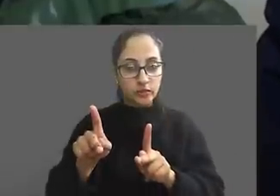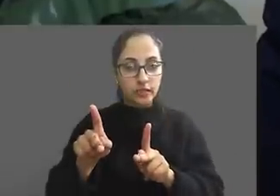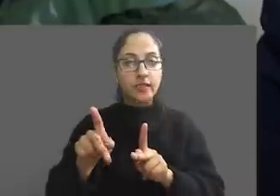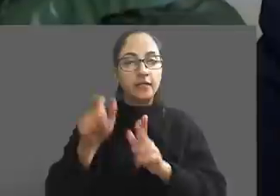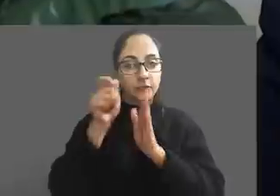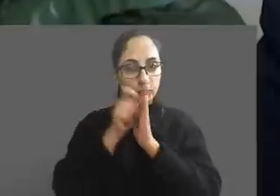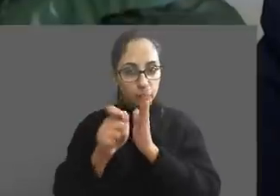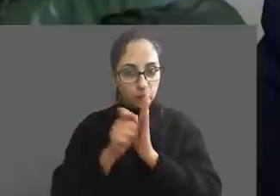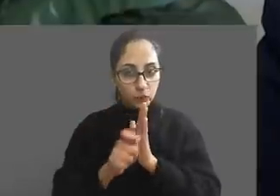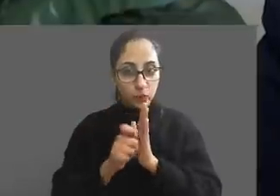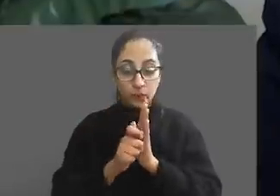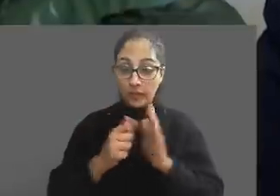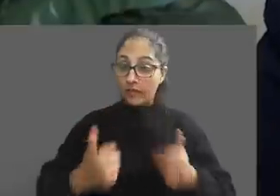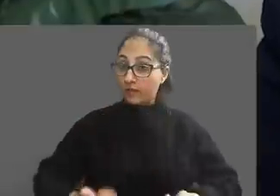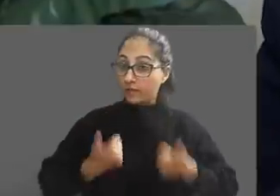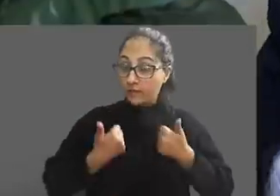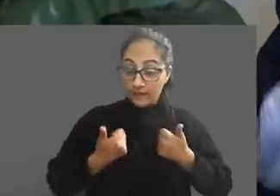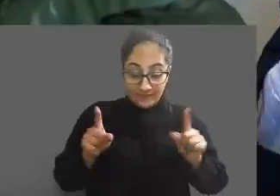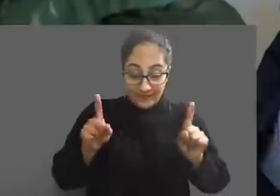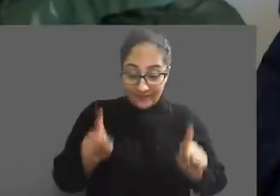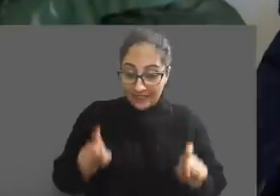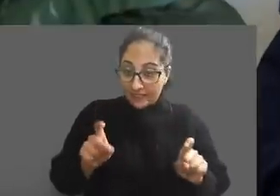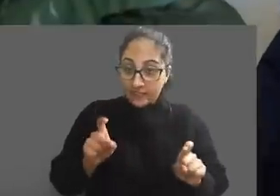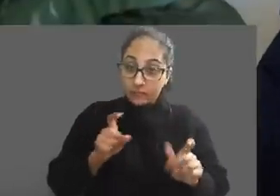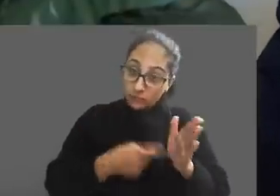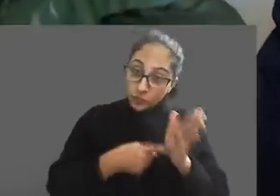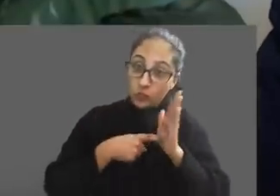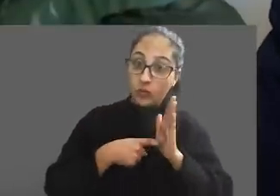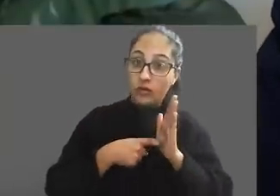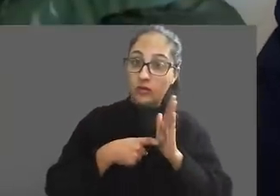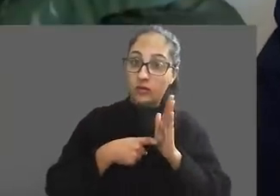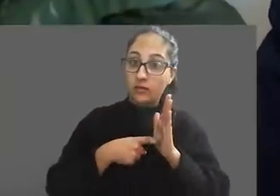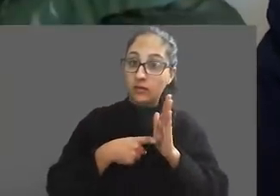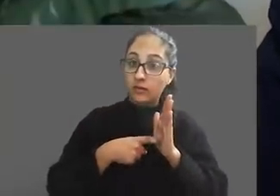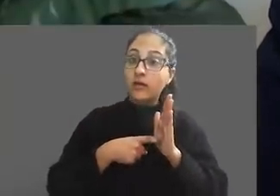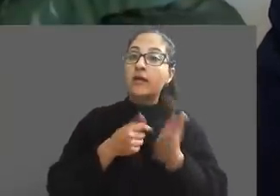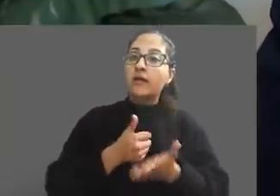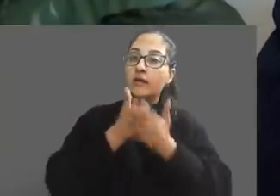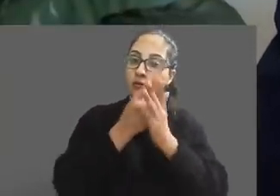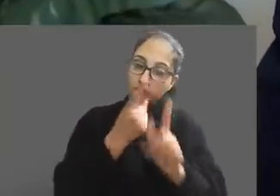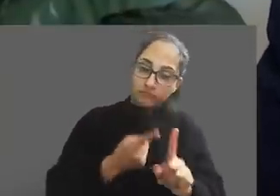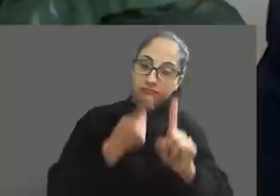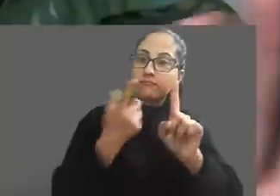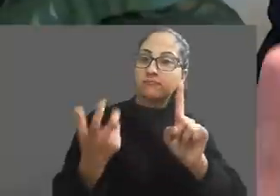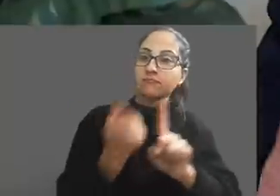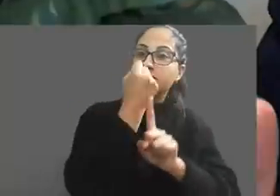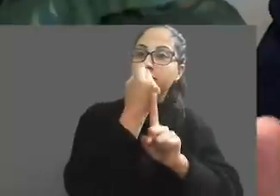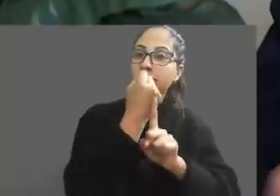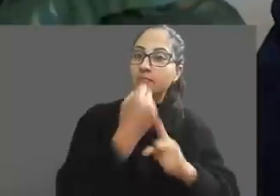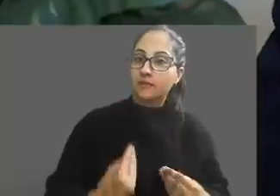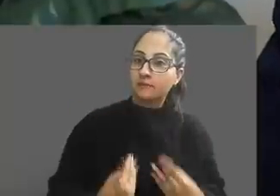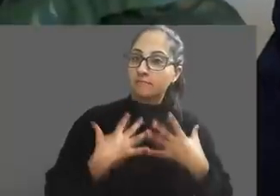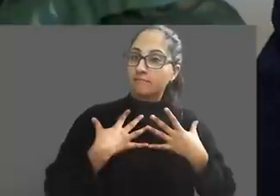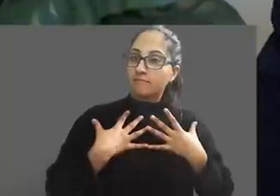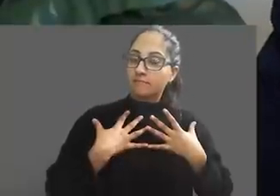stronger. Bir Sadruddin has explained, "Kasrani vina koi